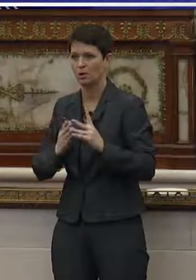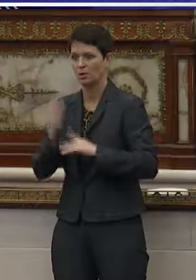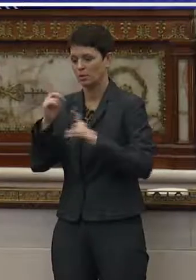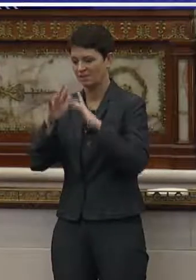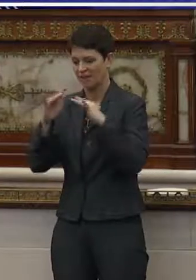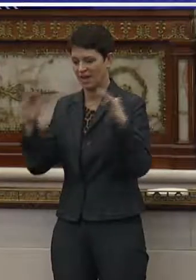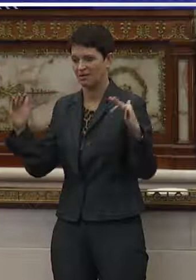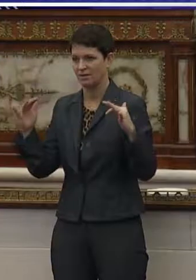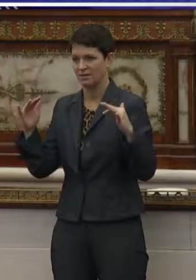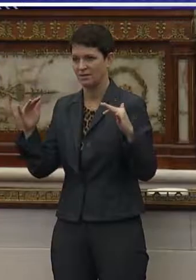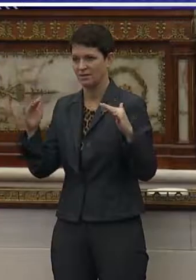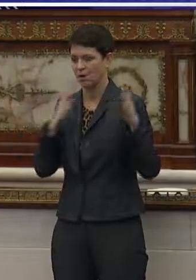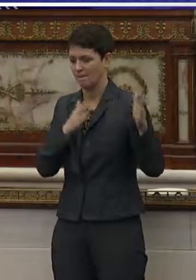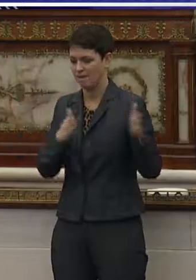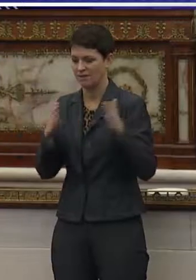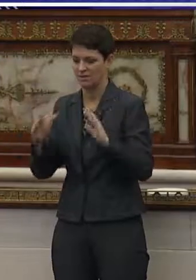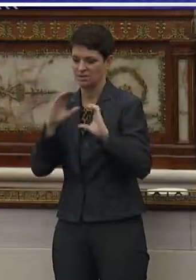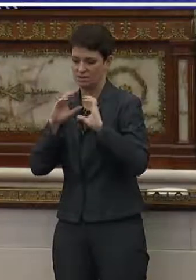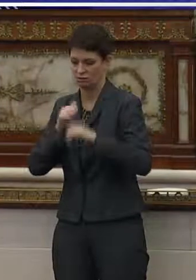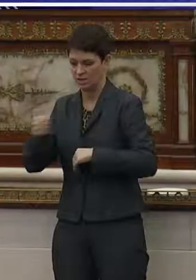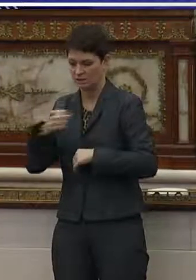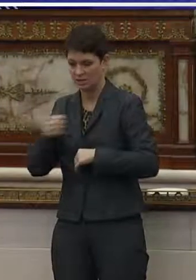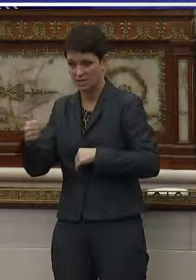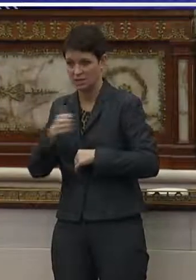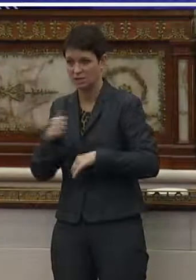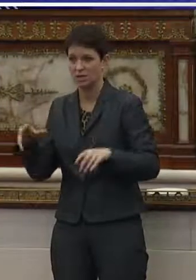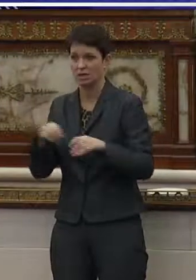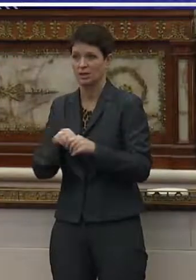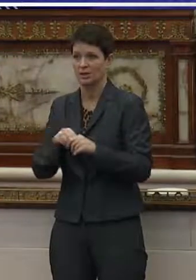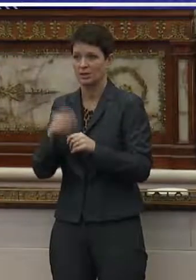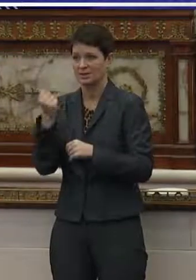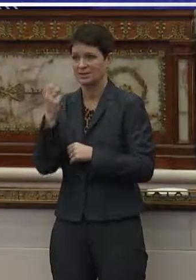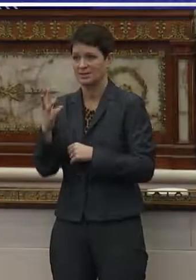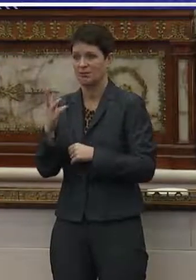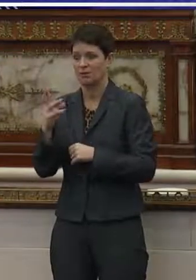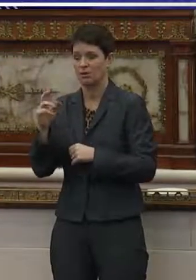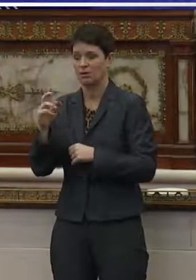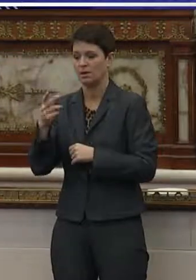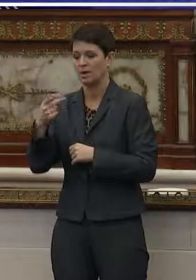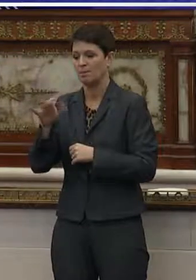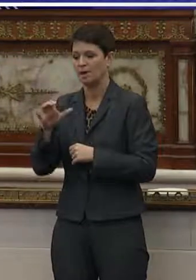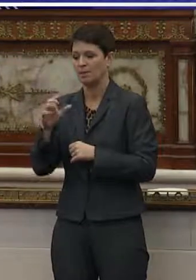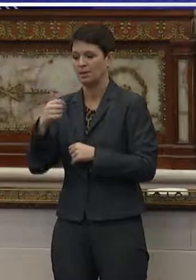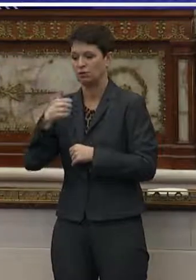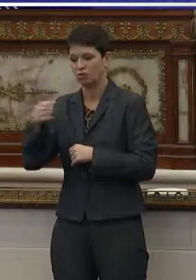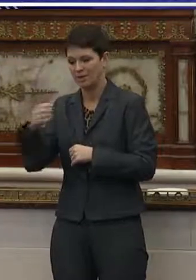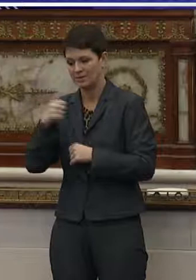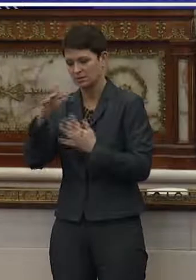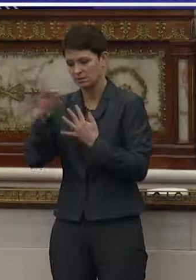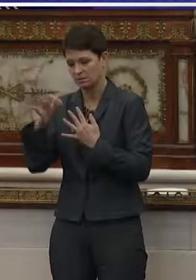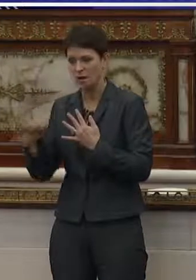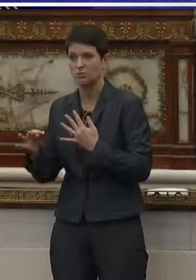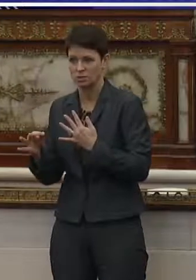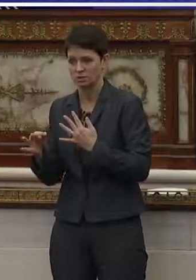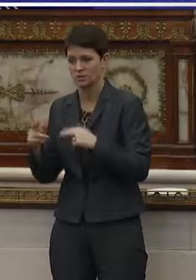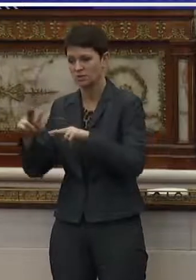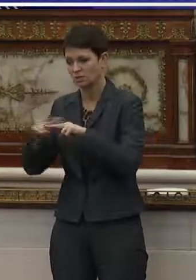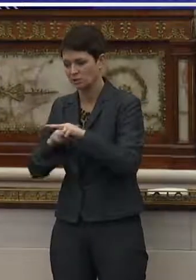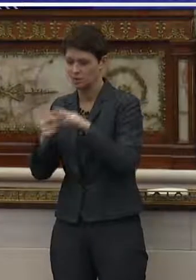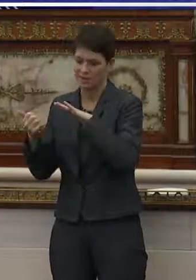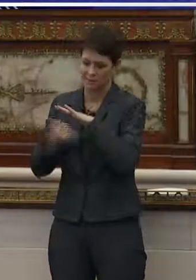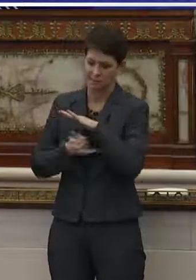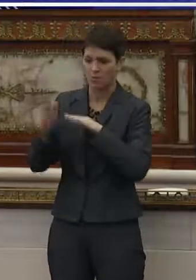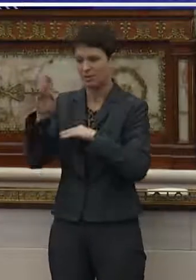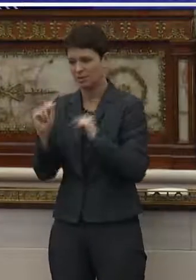various methods of transportation, including several public transit options. Also, we